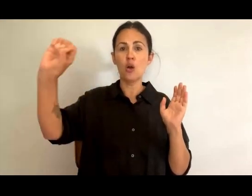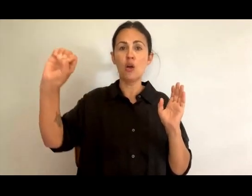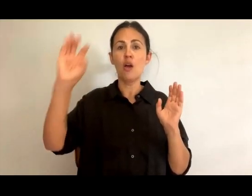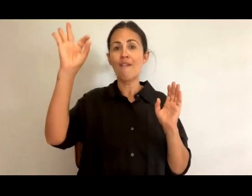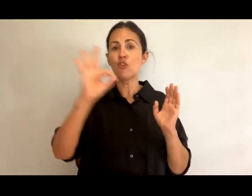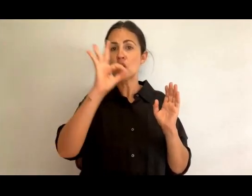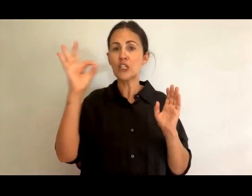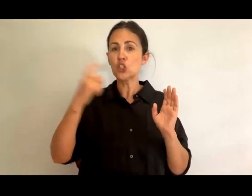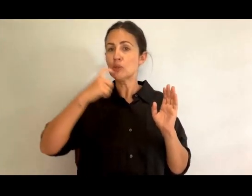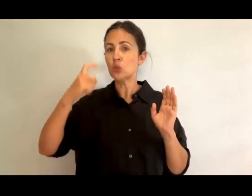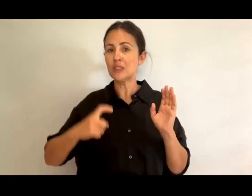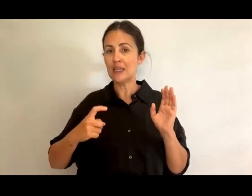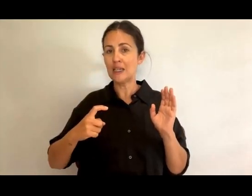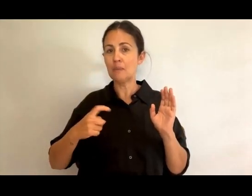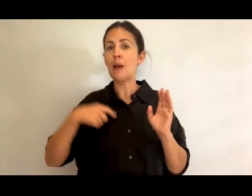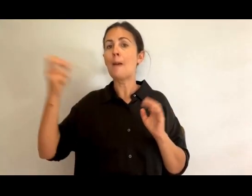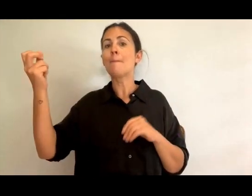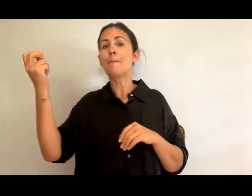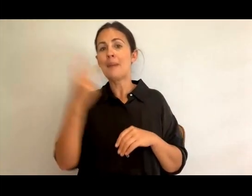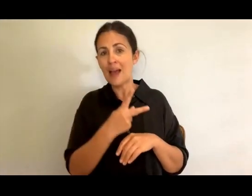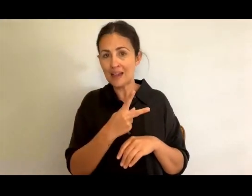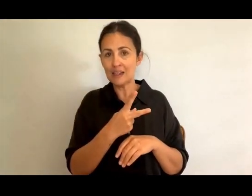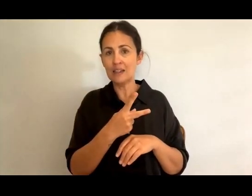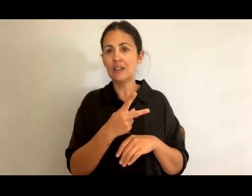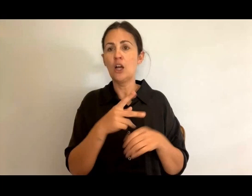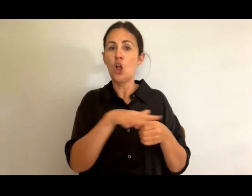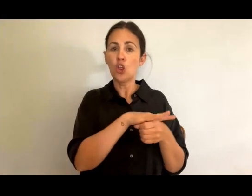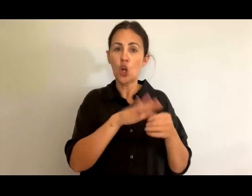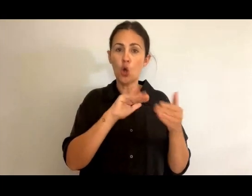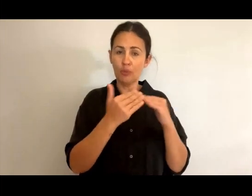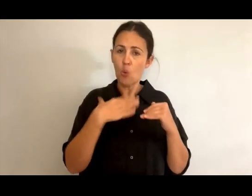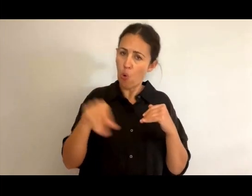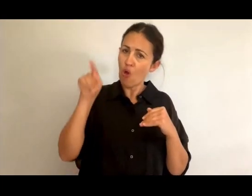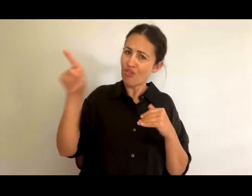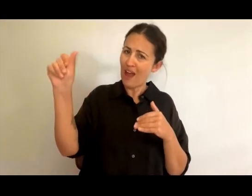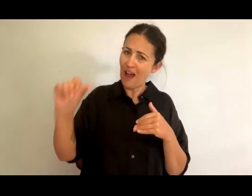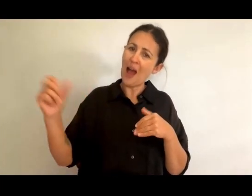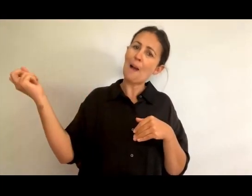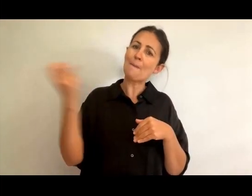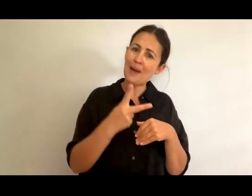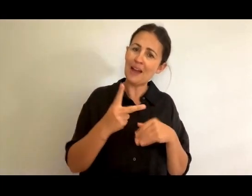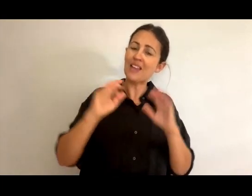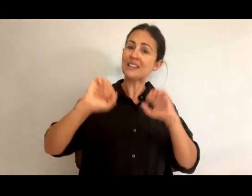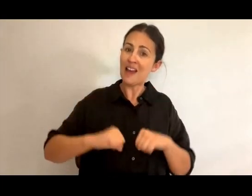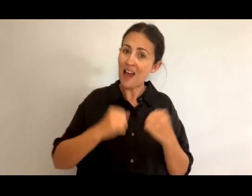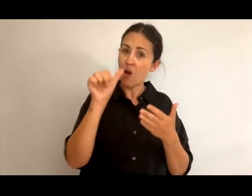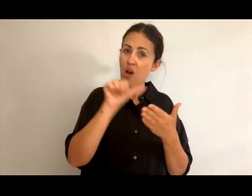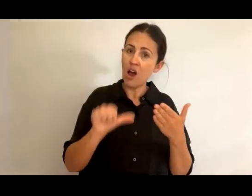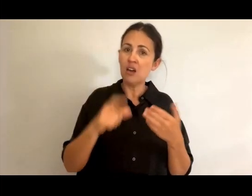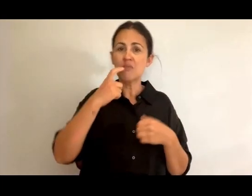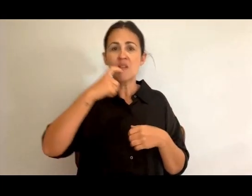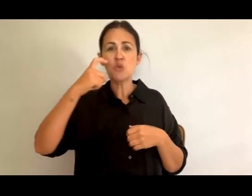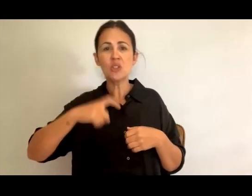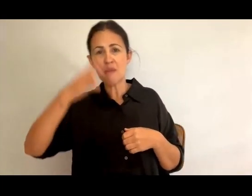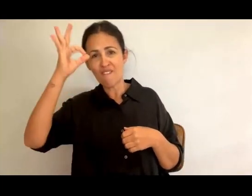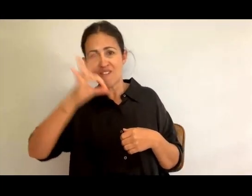community would like it back. So you could unpack that with your learners without being didactic about how they should think about it, but look at it